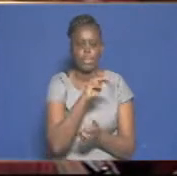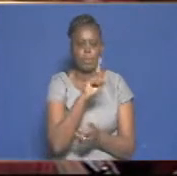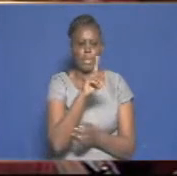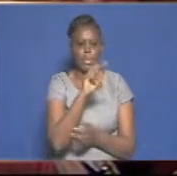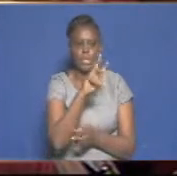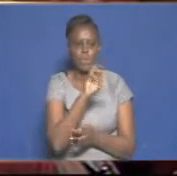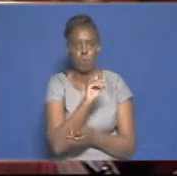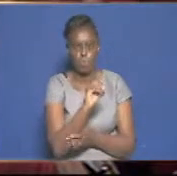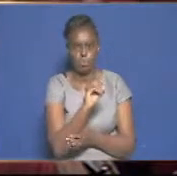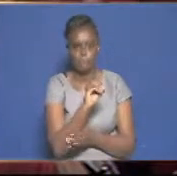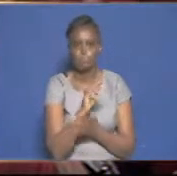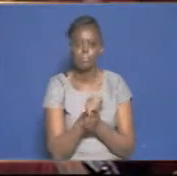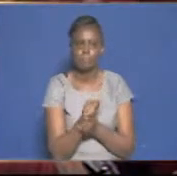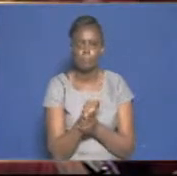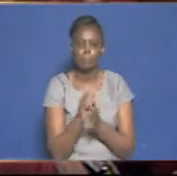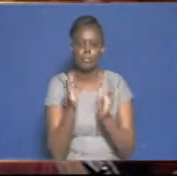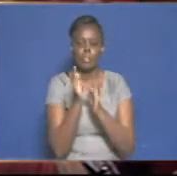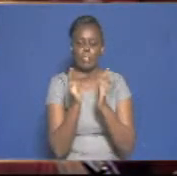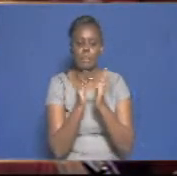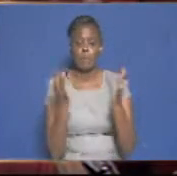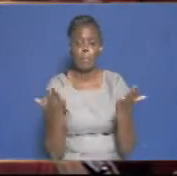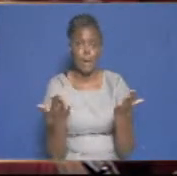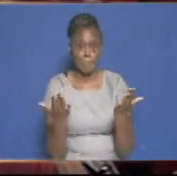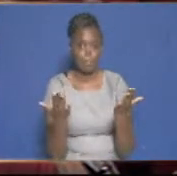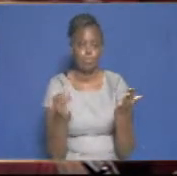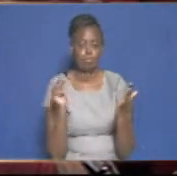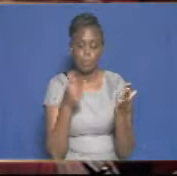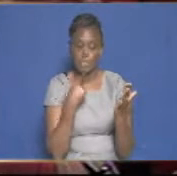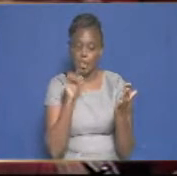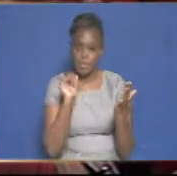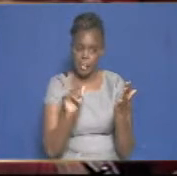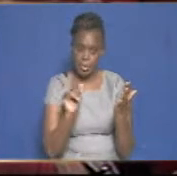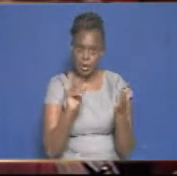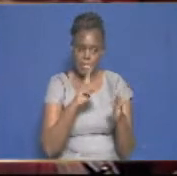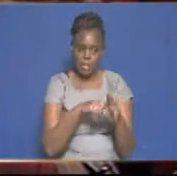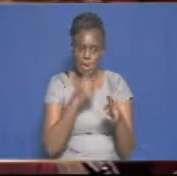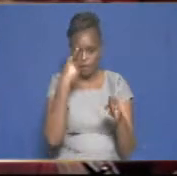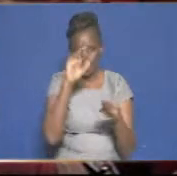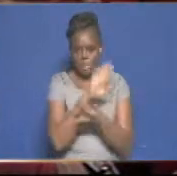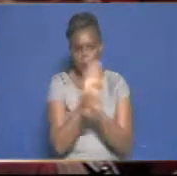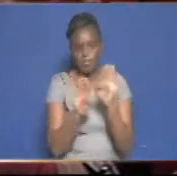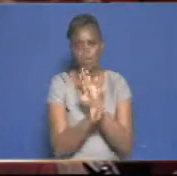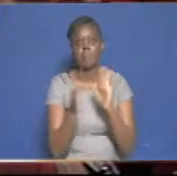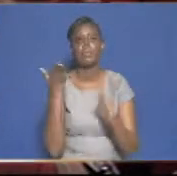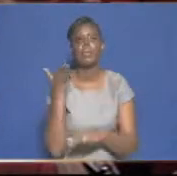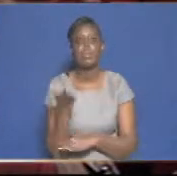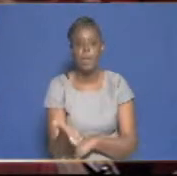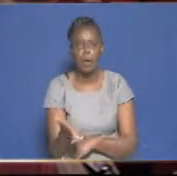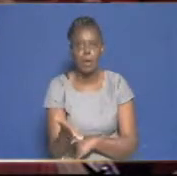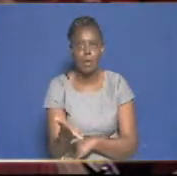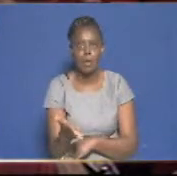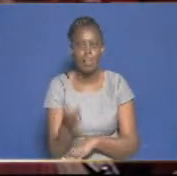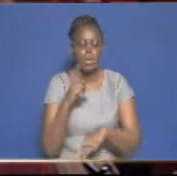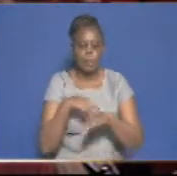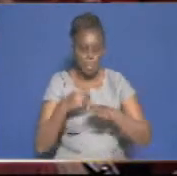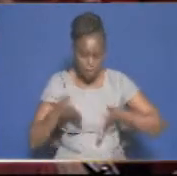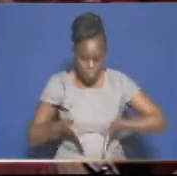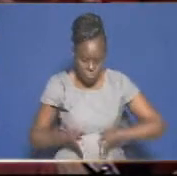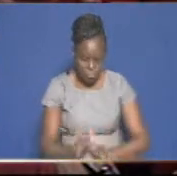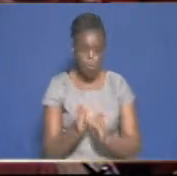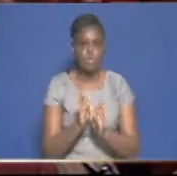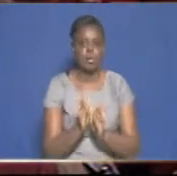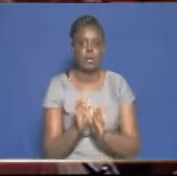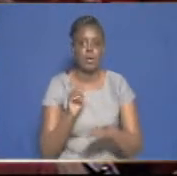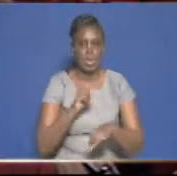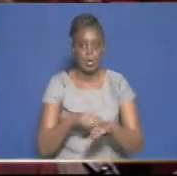Speaker, the Bible in the book of Ecclesiastes, the Bible says there's time for everything. There's time to be born and there's time to die, Mr.